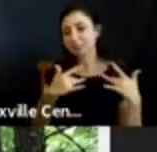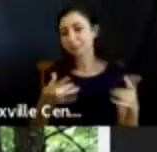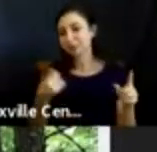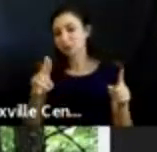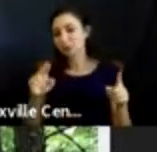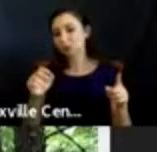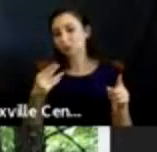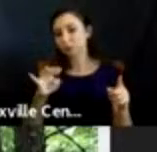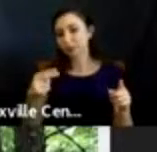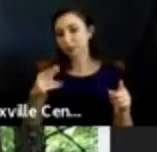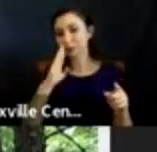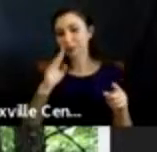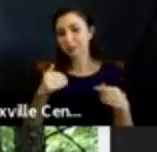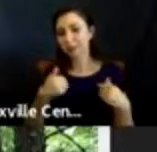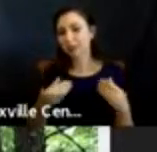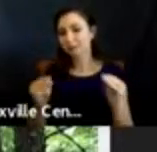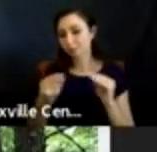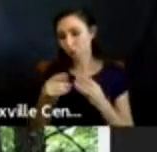more to say about that in his report.